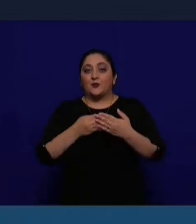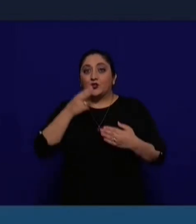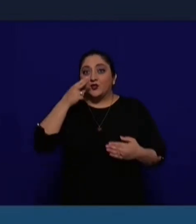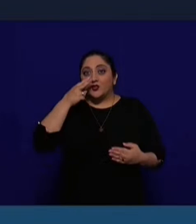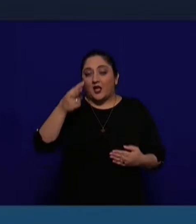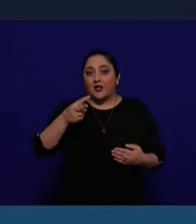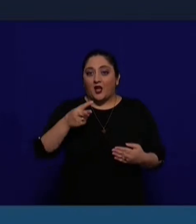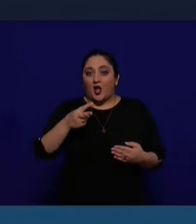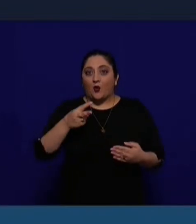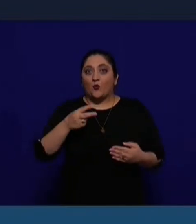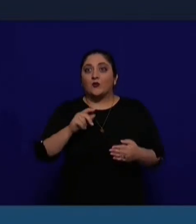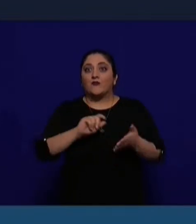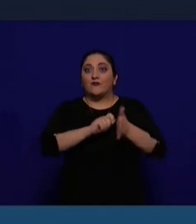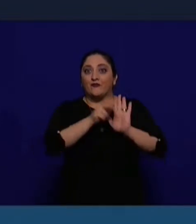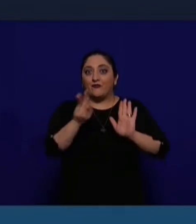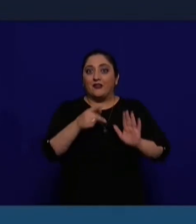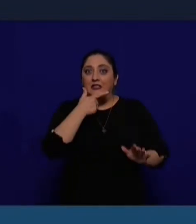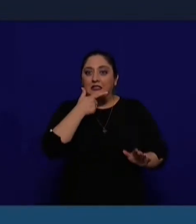tista' tikkontrollah.